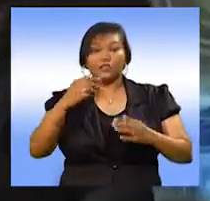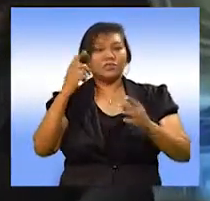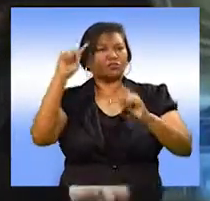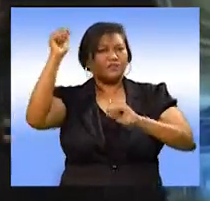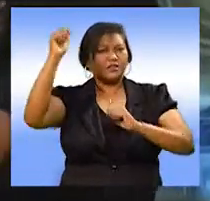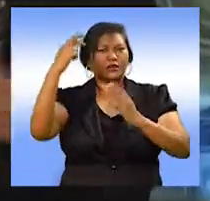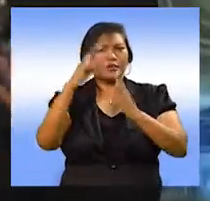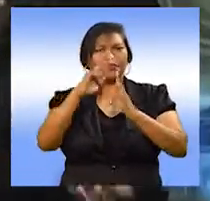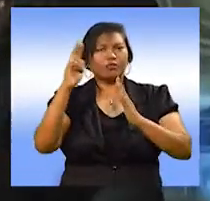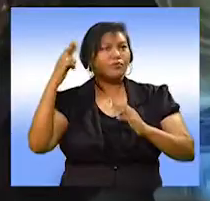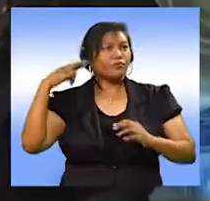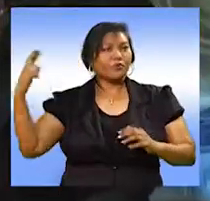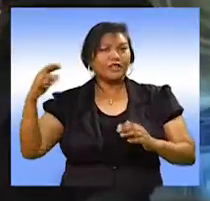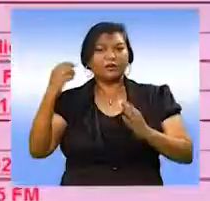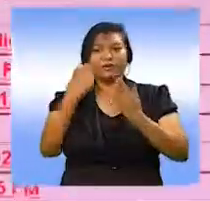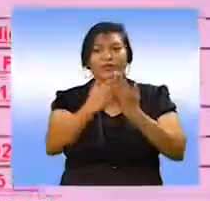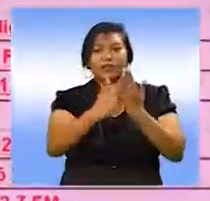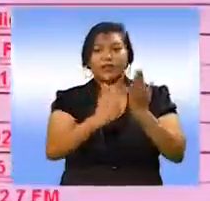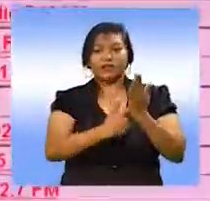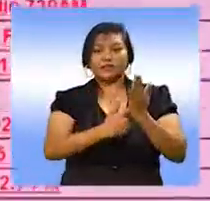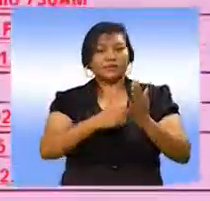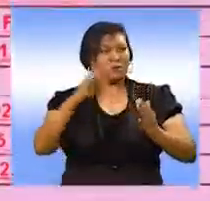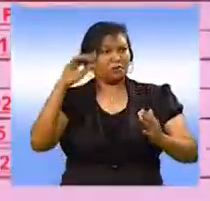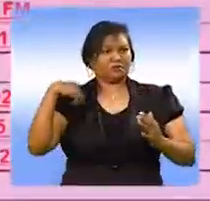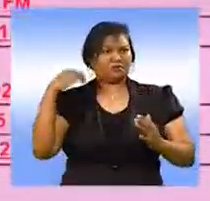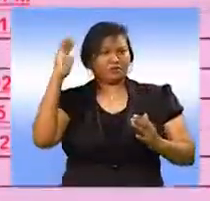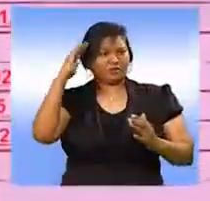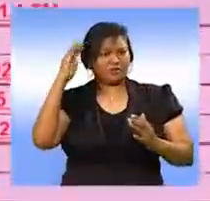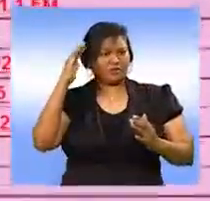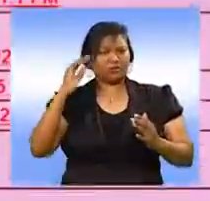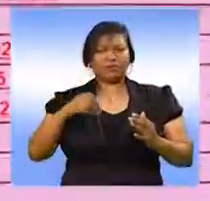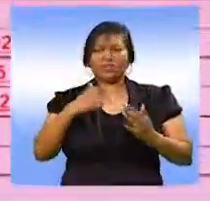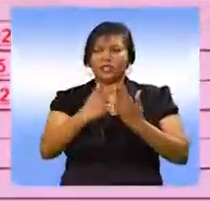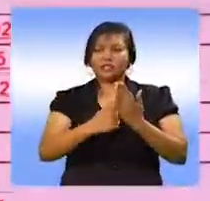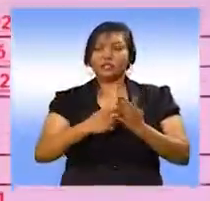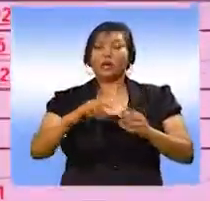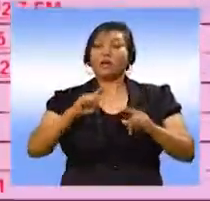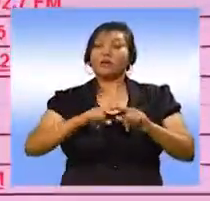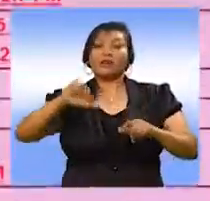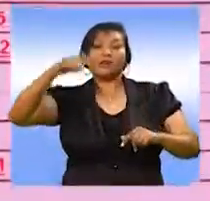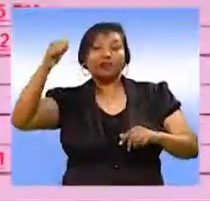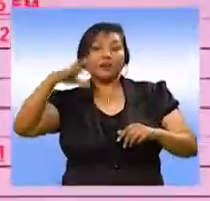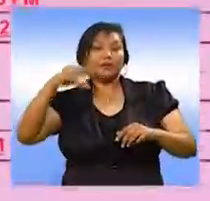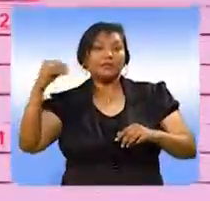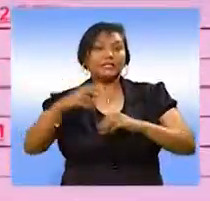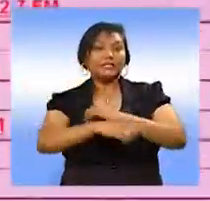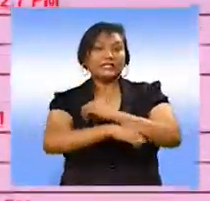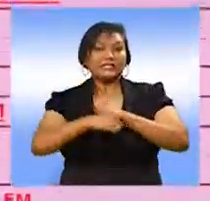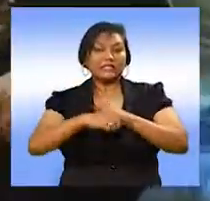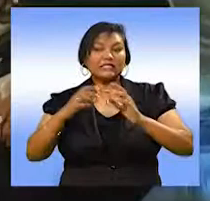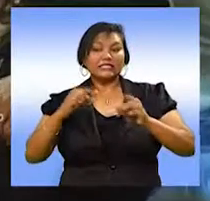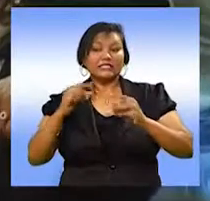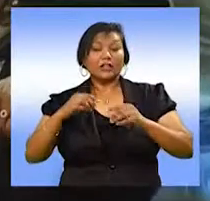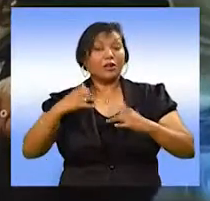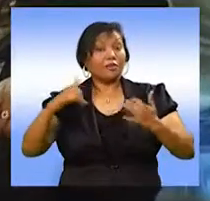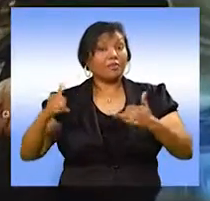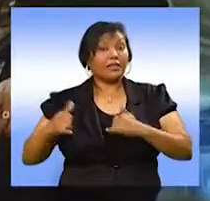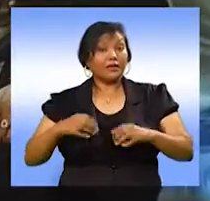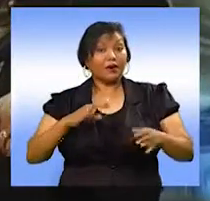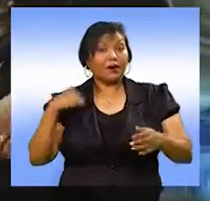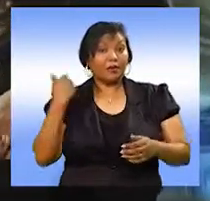listed. We did not even know that we were listed, and they are playing the music. Apart from all of that, they are getting